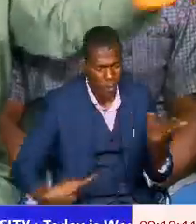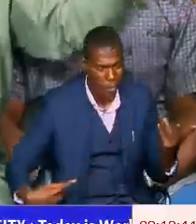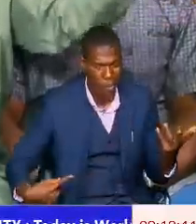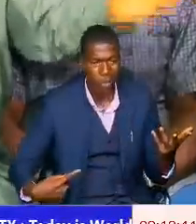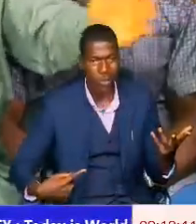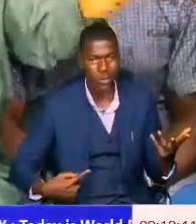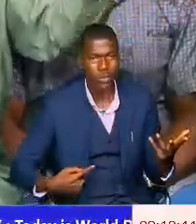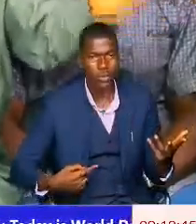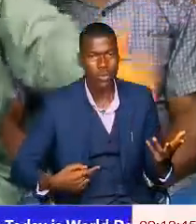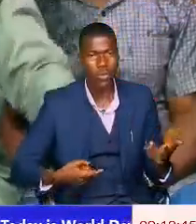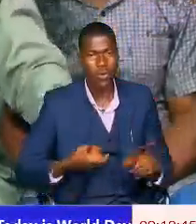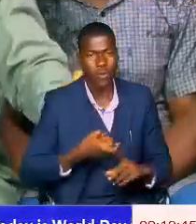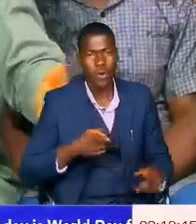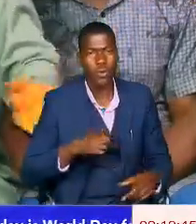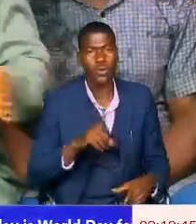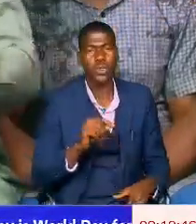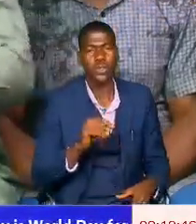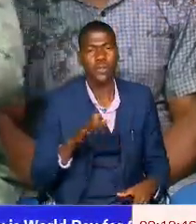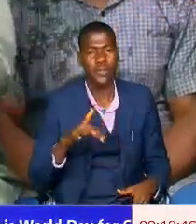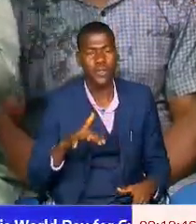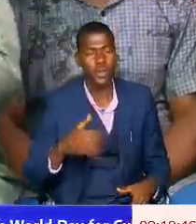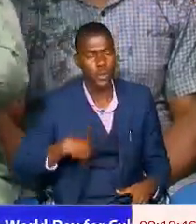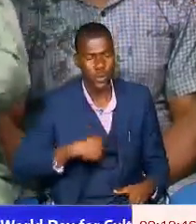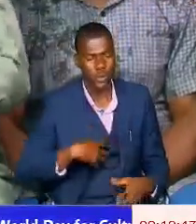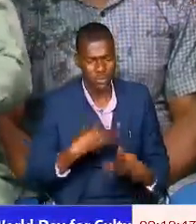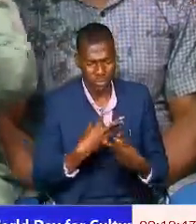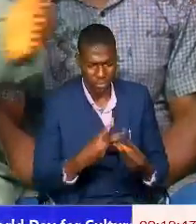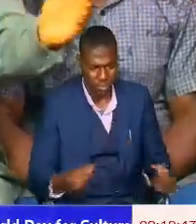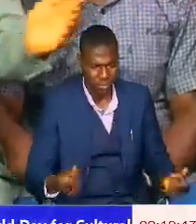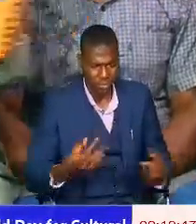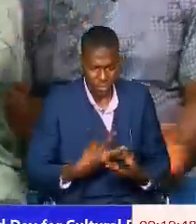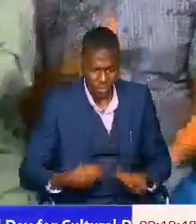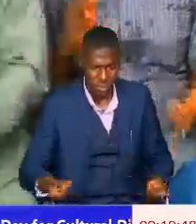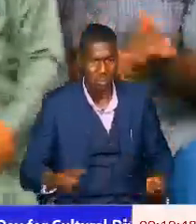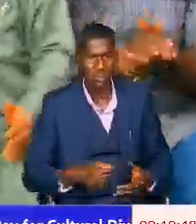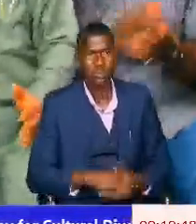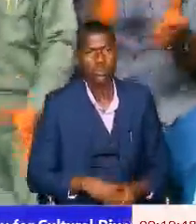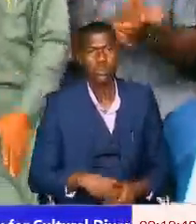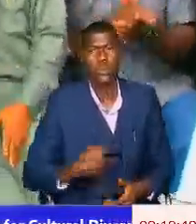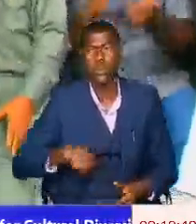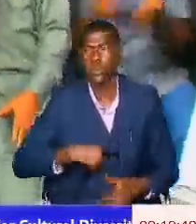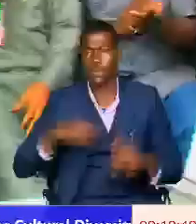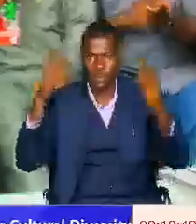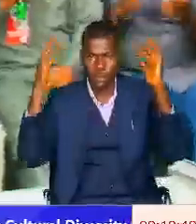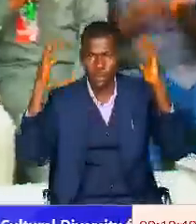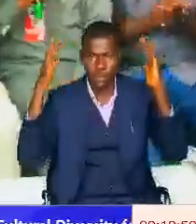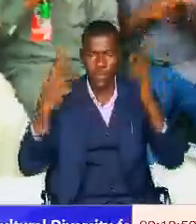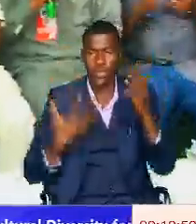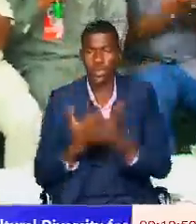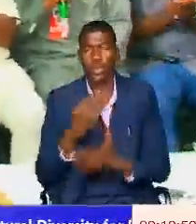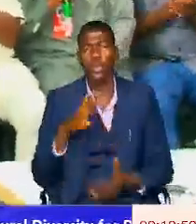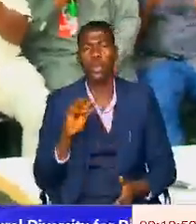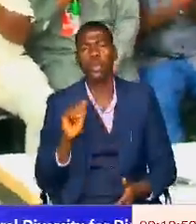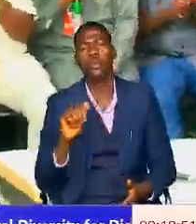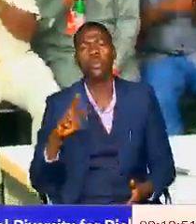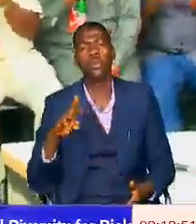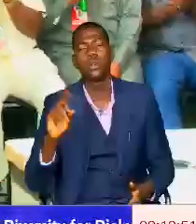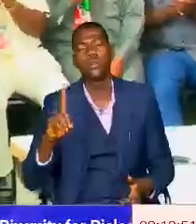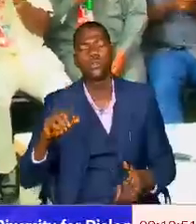pile, since 2015. Now we come, now they treat them. Mm. So now appeals, they Let's come now. Let's appreciate this new board.